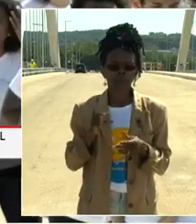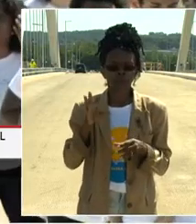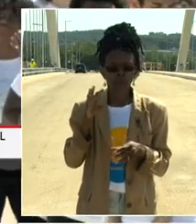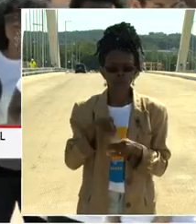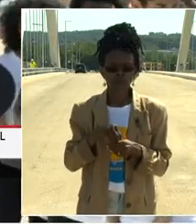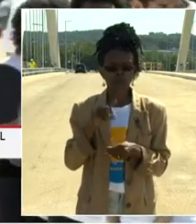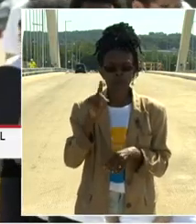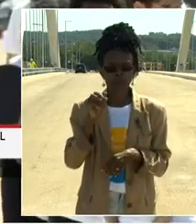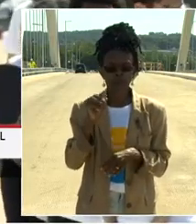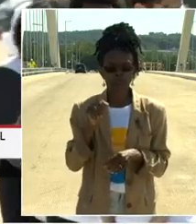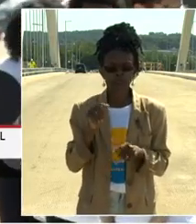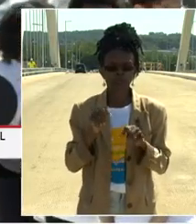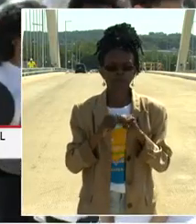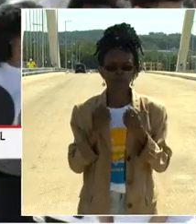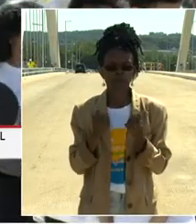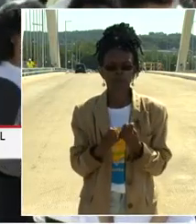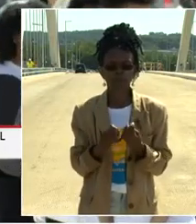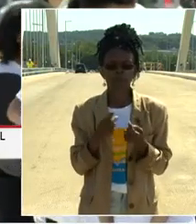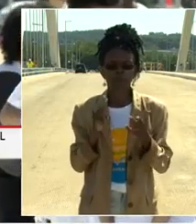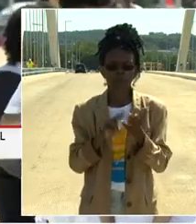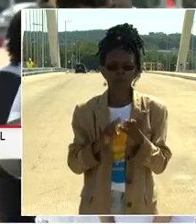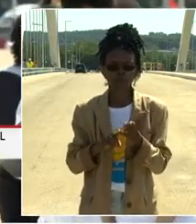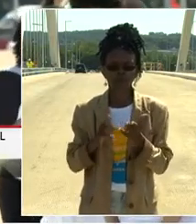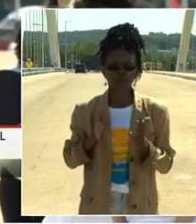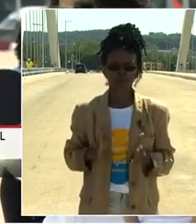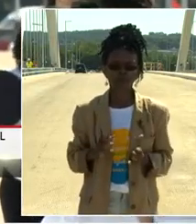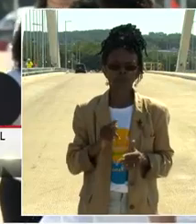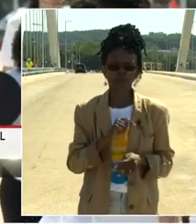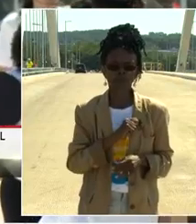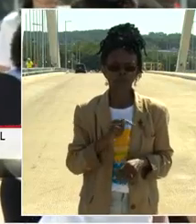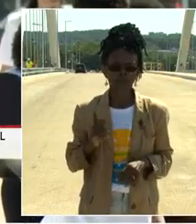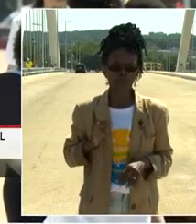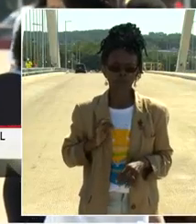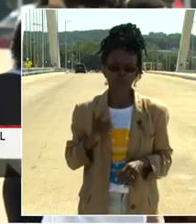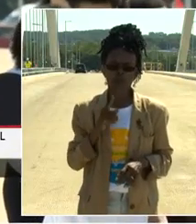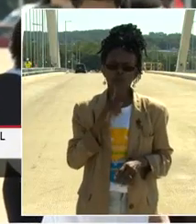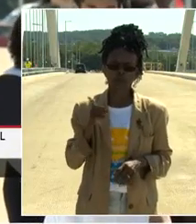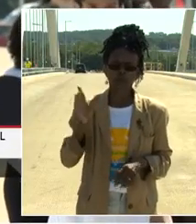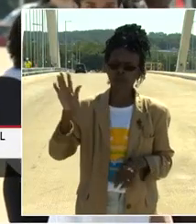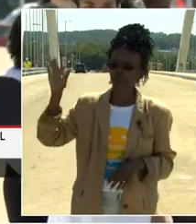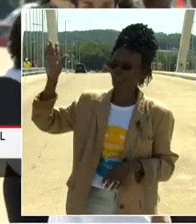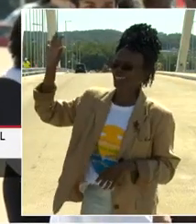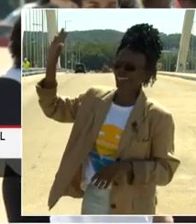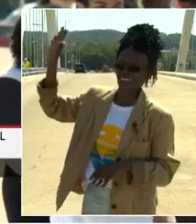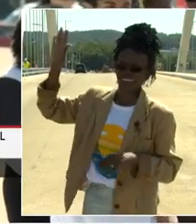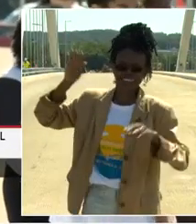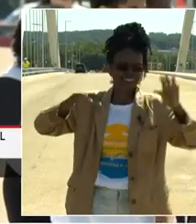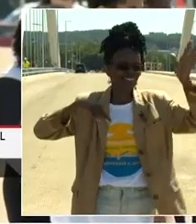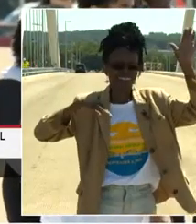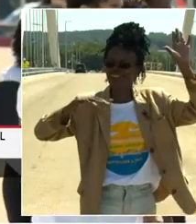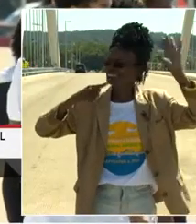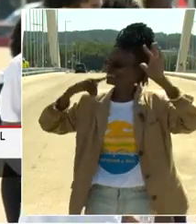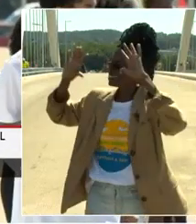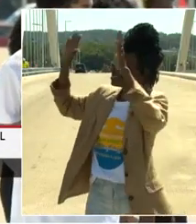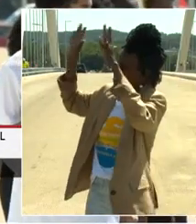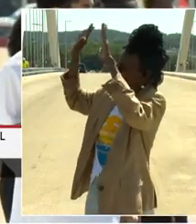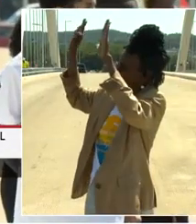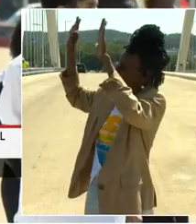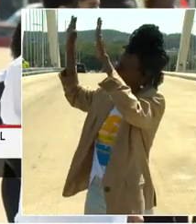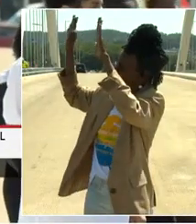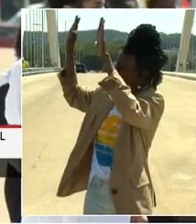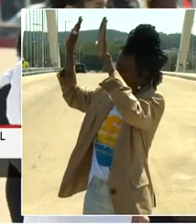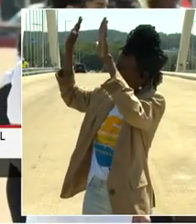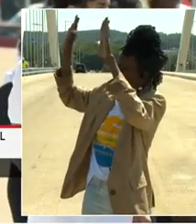DDOT family, the DDOT contractors, the DDOT staff. So if you can please wave your hands wherever you are, let people know who you are.